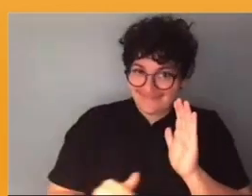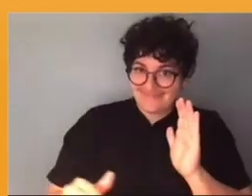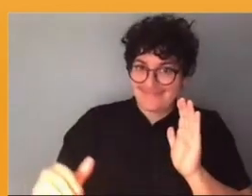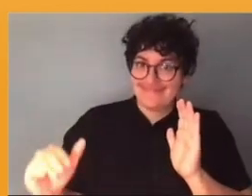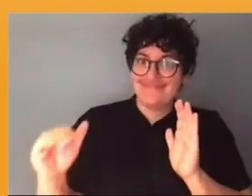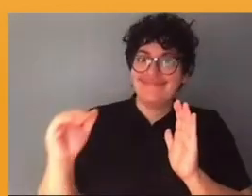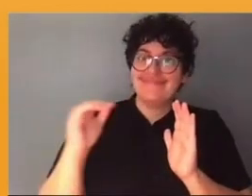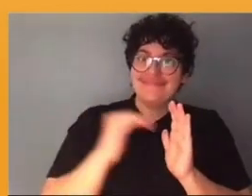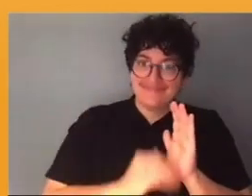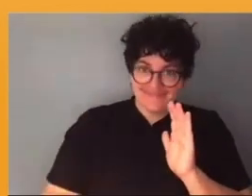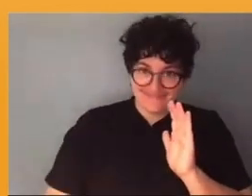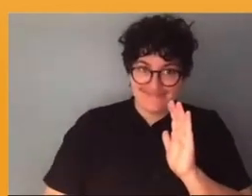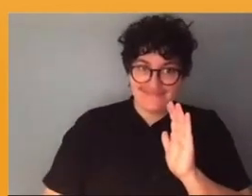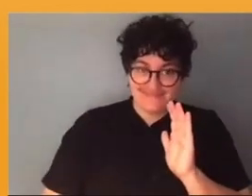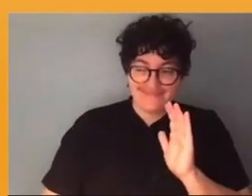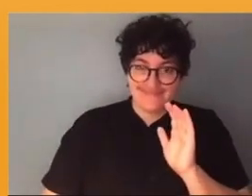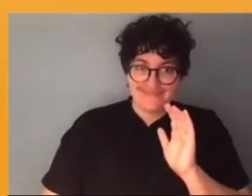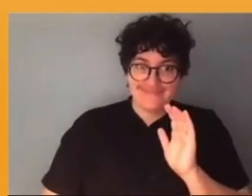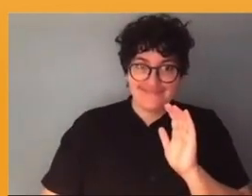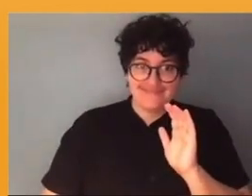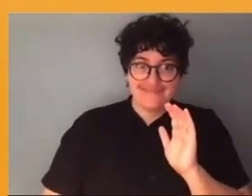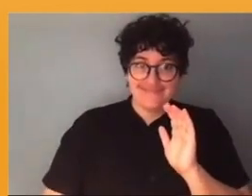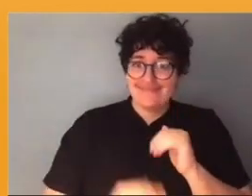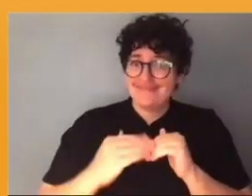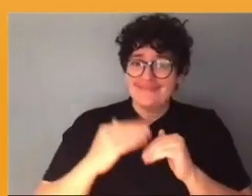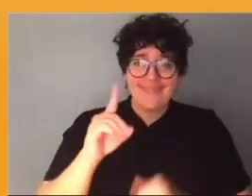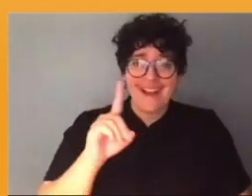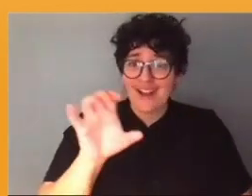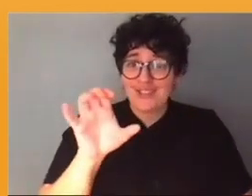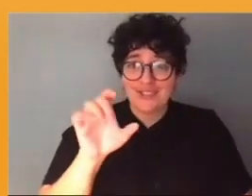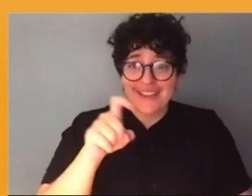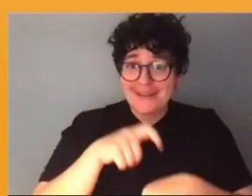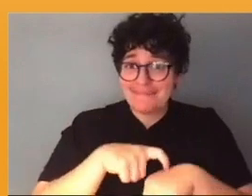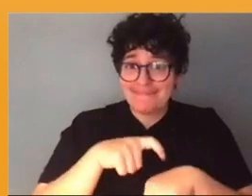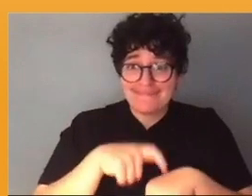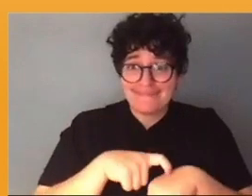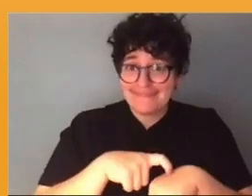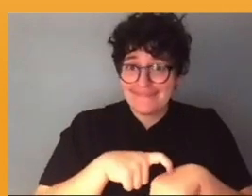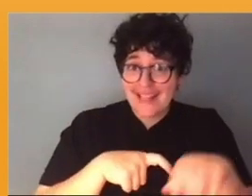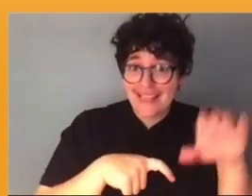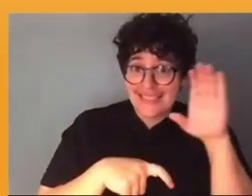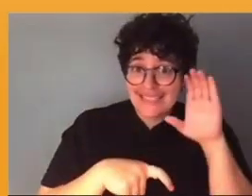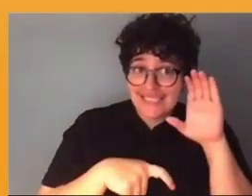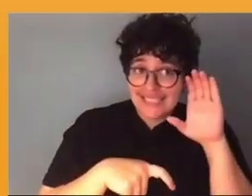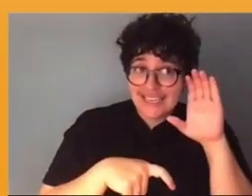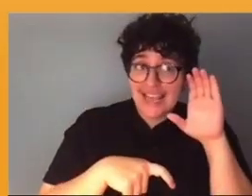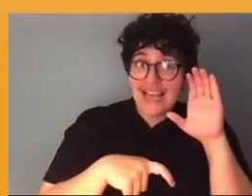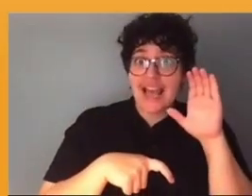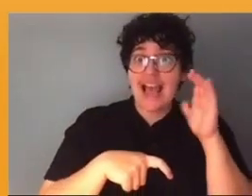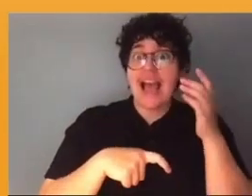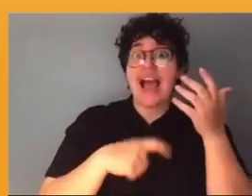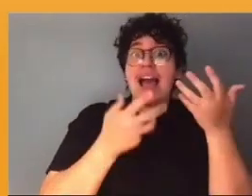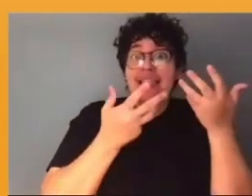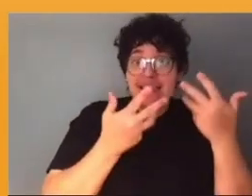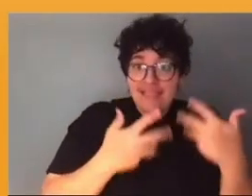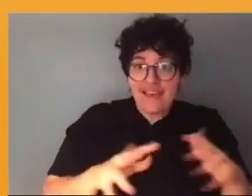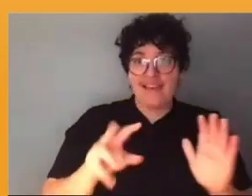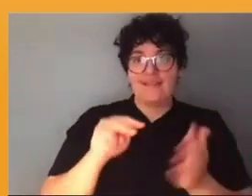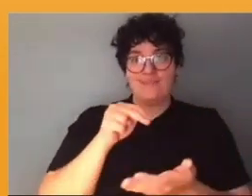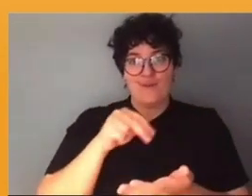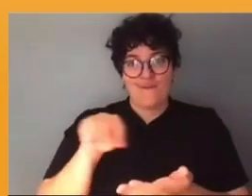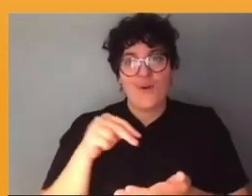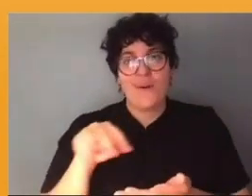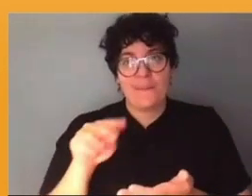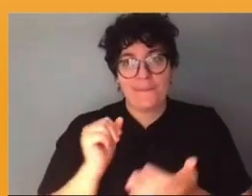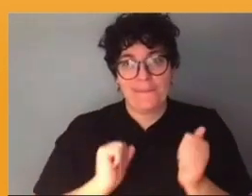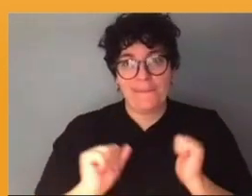over, more than 100 times before you perform, because then you